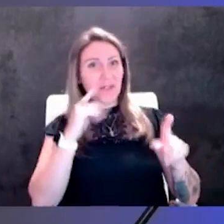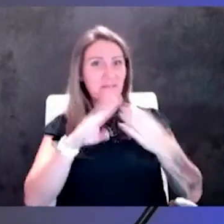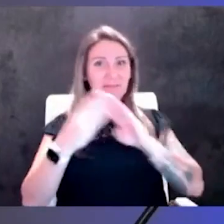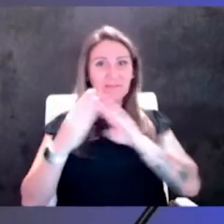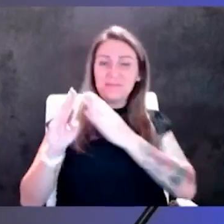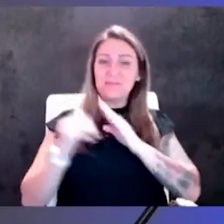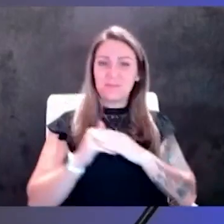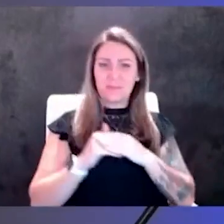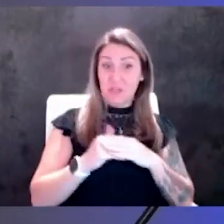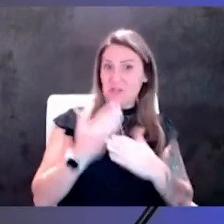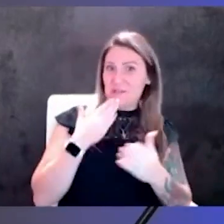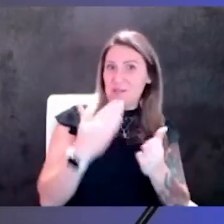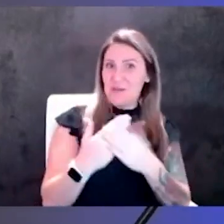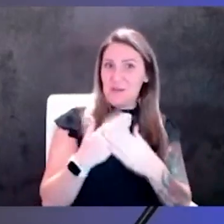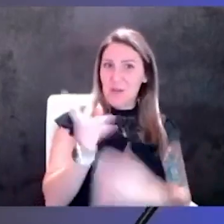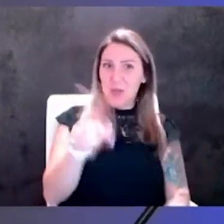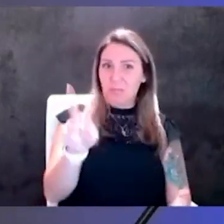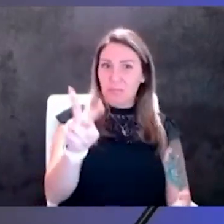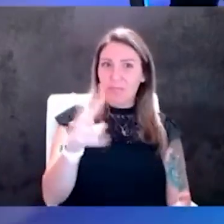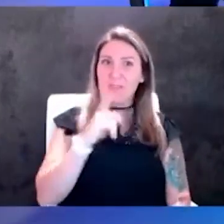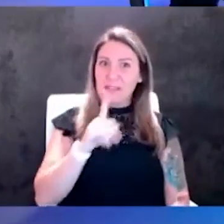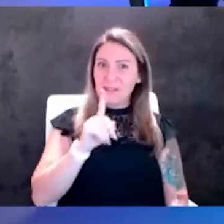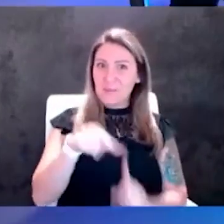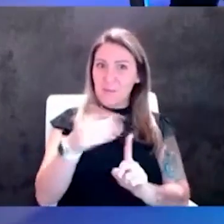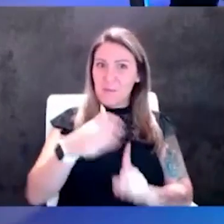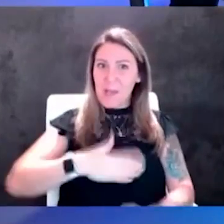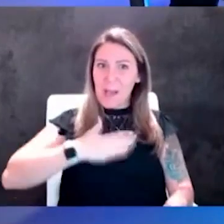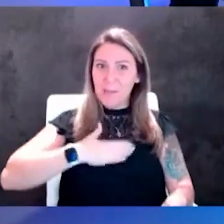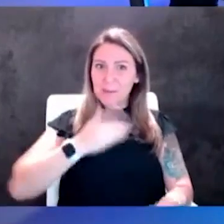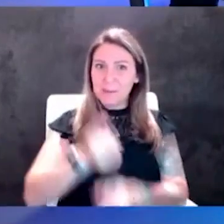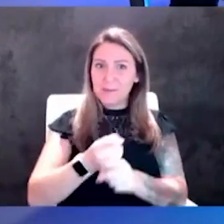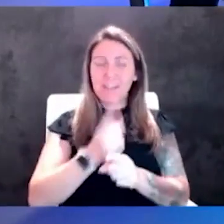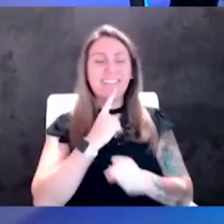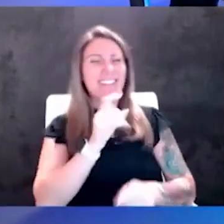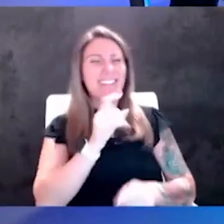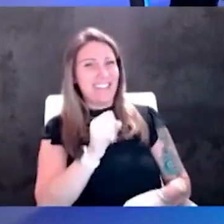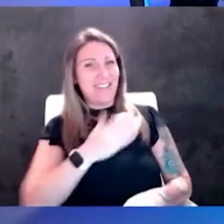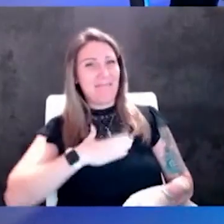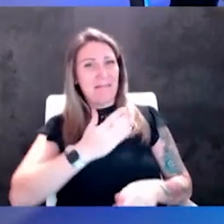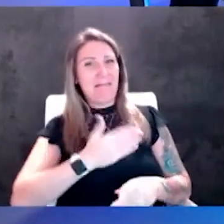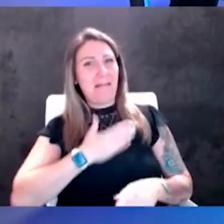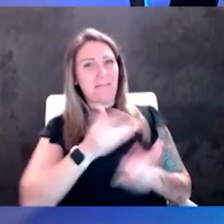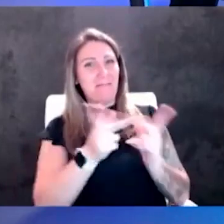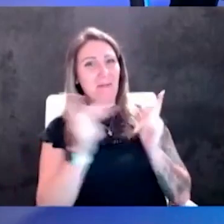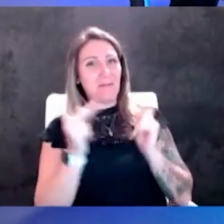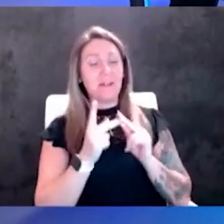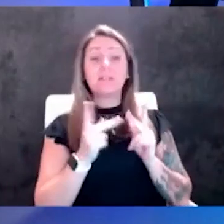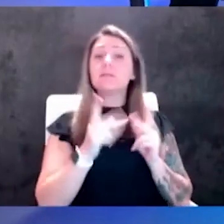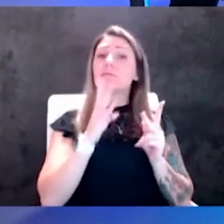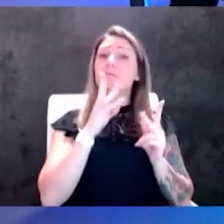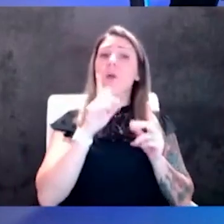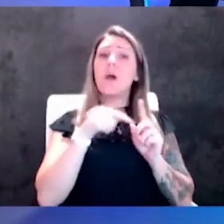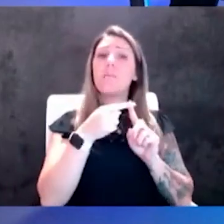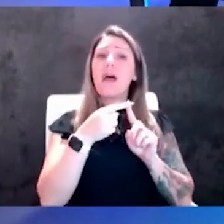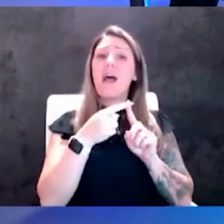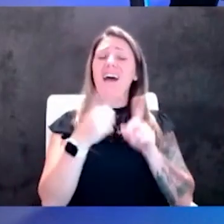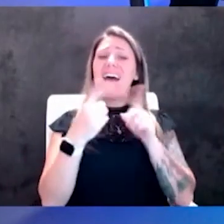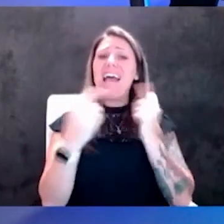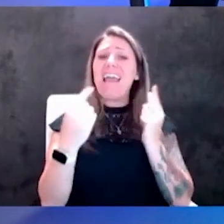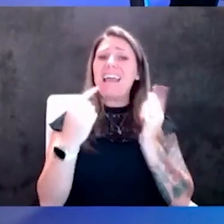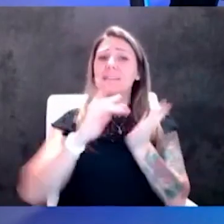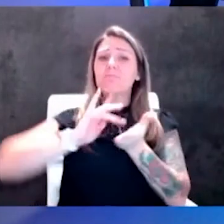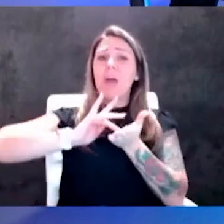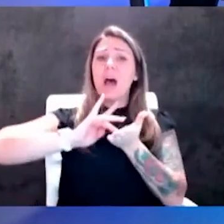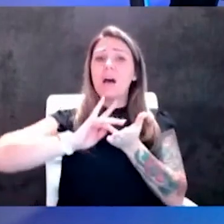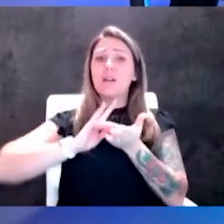you're at your happiest. Yes, it is. It has always been your happy place. To talk to us a little bit about antibiotic resistance and how it's affecting the population,